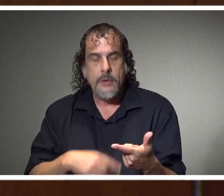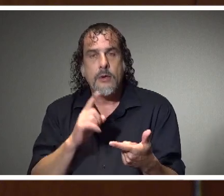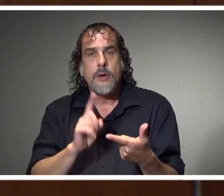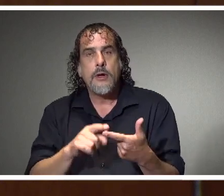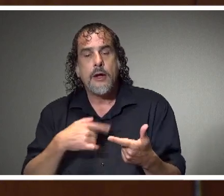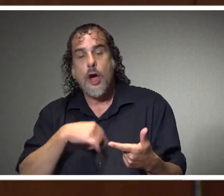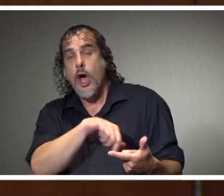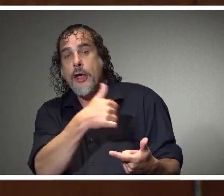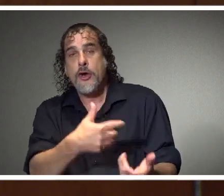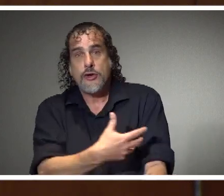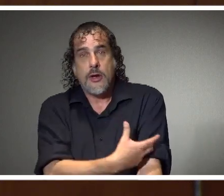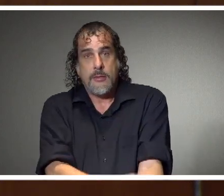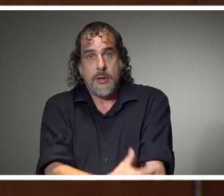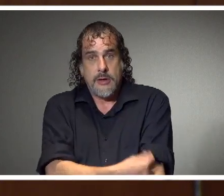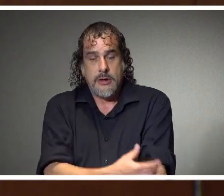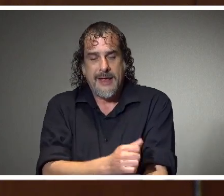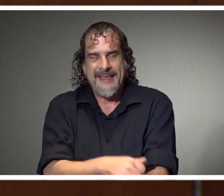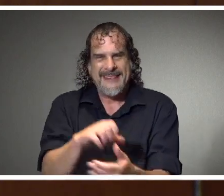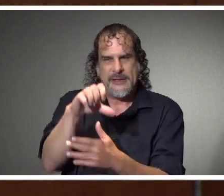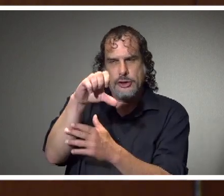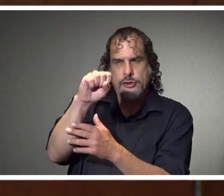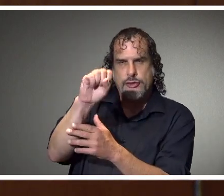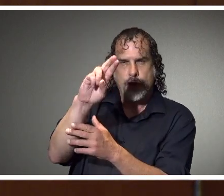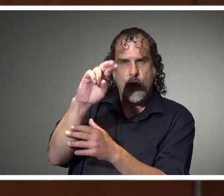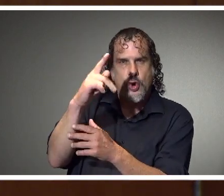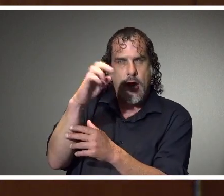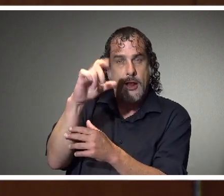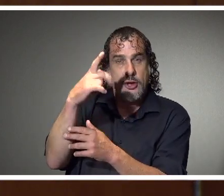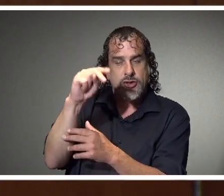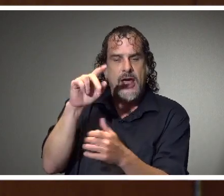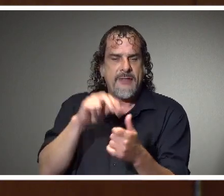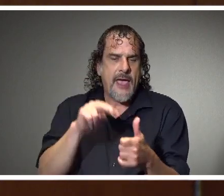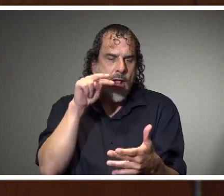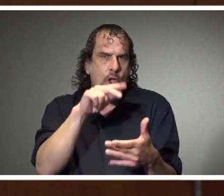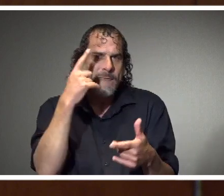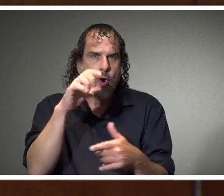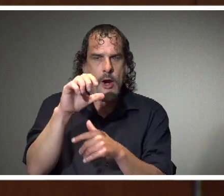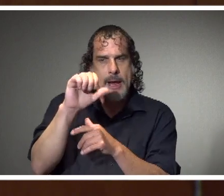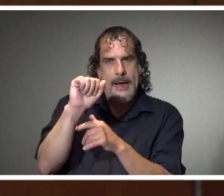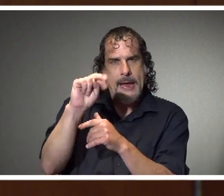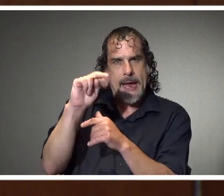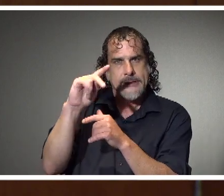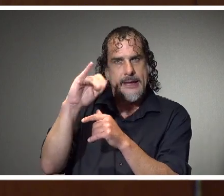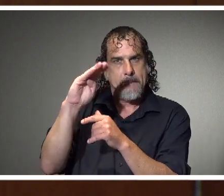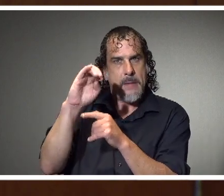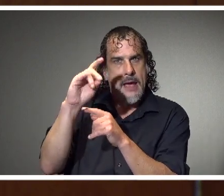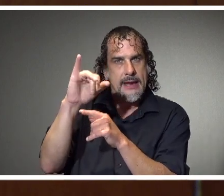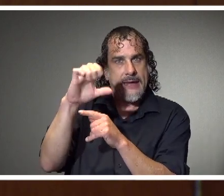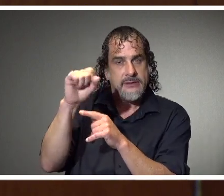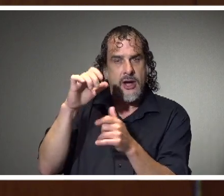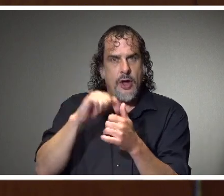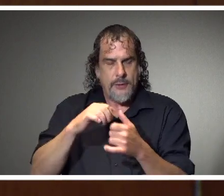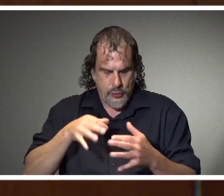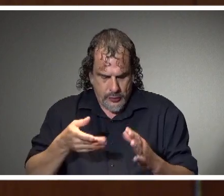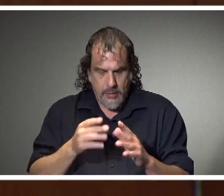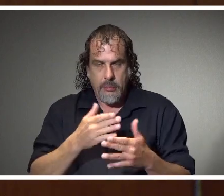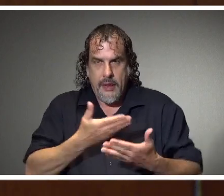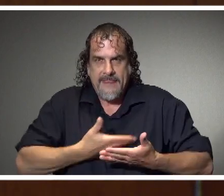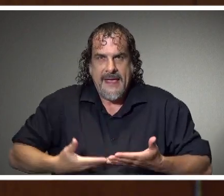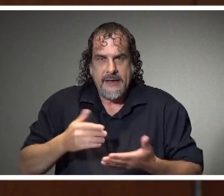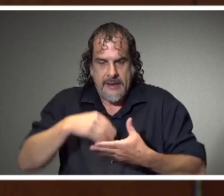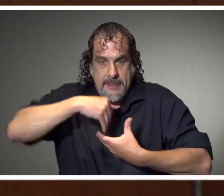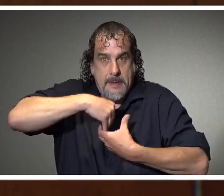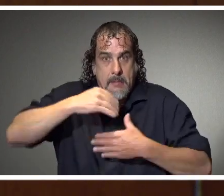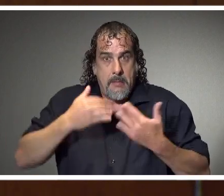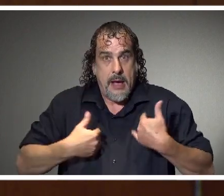blood test, and it's called a serology test. And what it does, it looks for the antibodies. The antibodies are the little bullets that your body makes to kill a